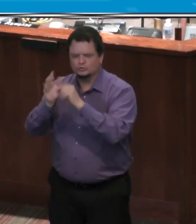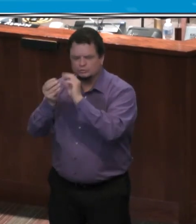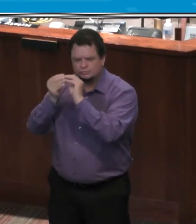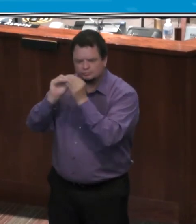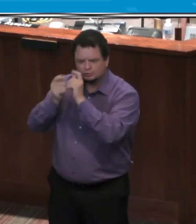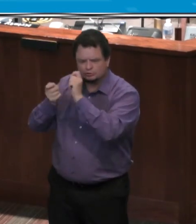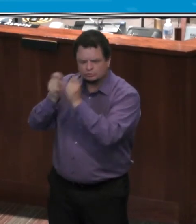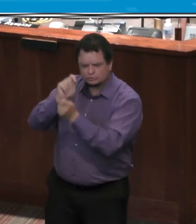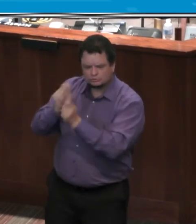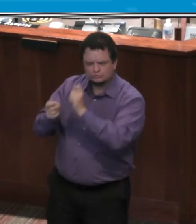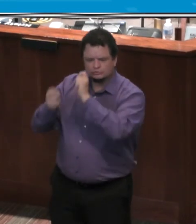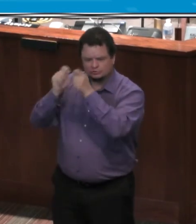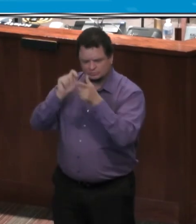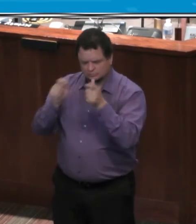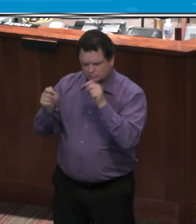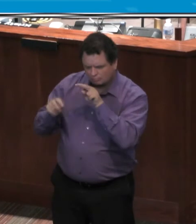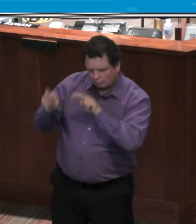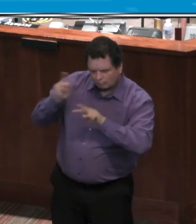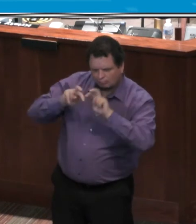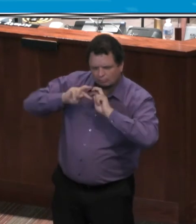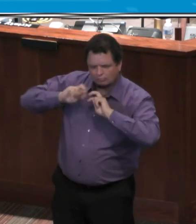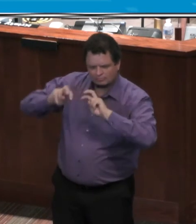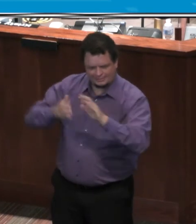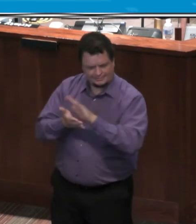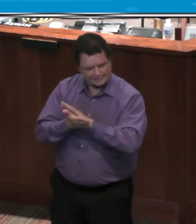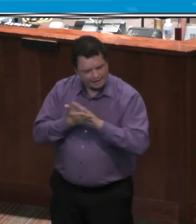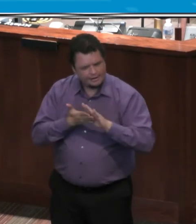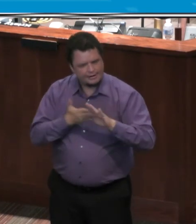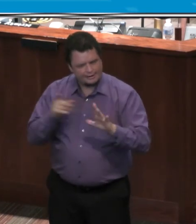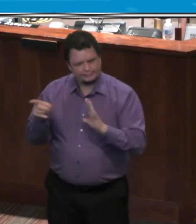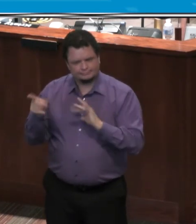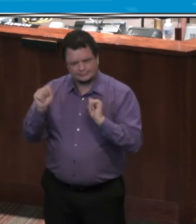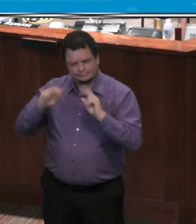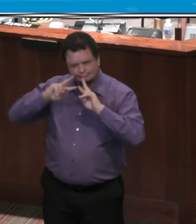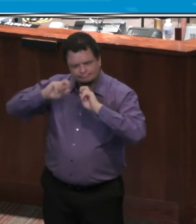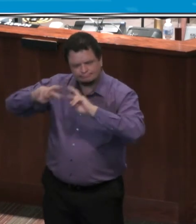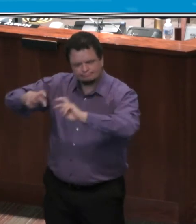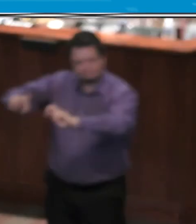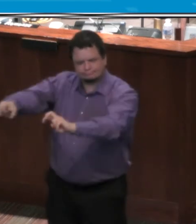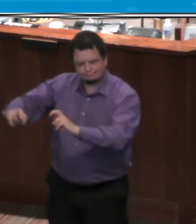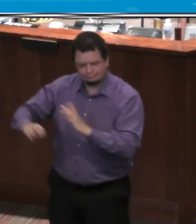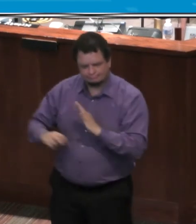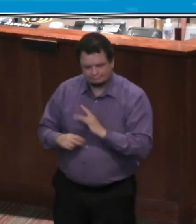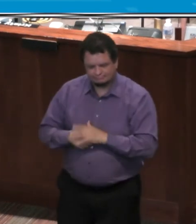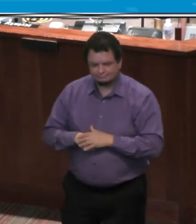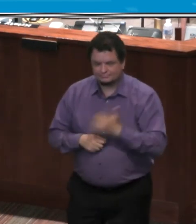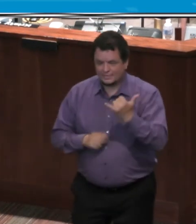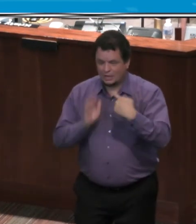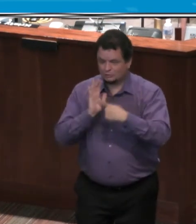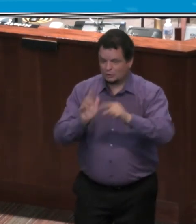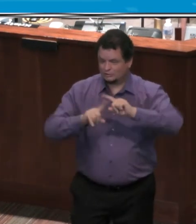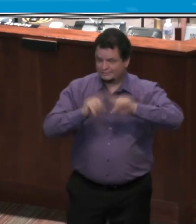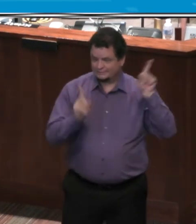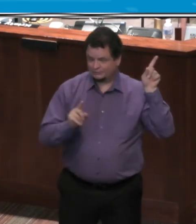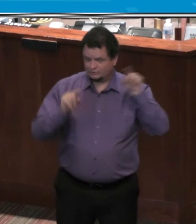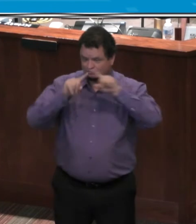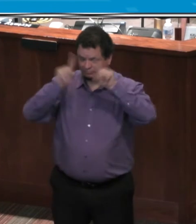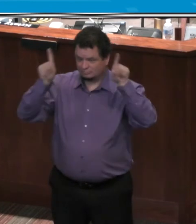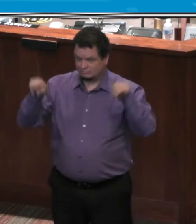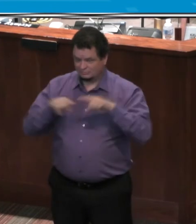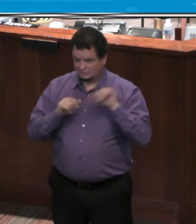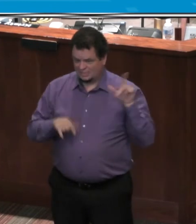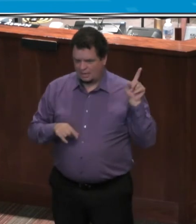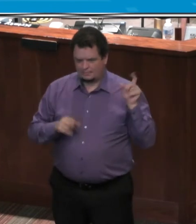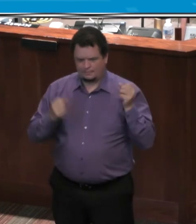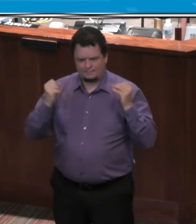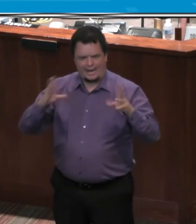is the most popular page, I have to confess. I'm not sure why it is, but it truly is. So we added quite a few features